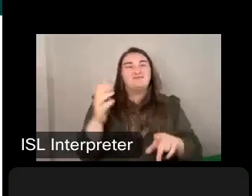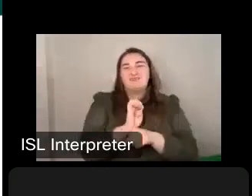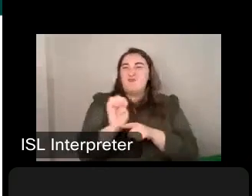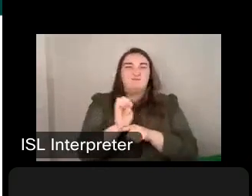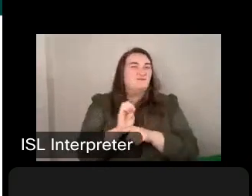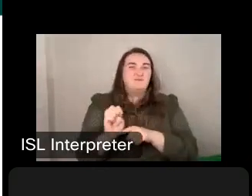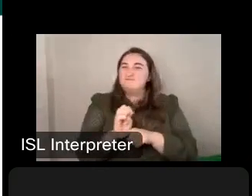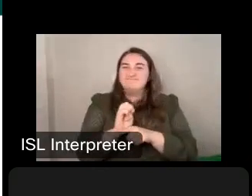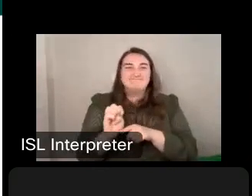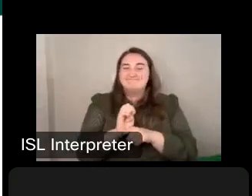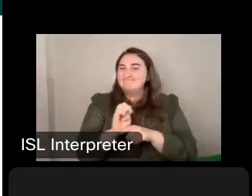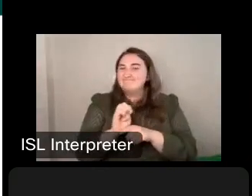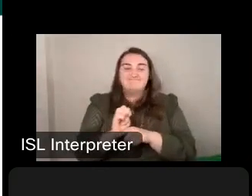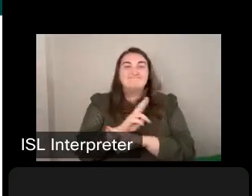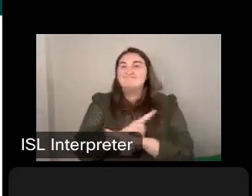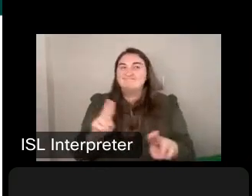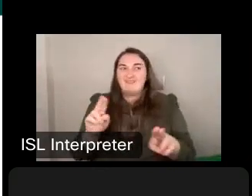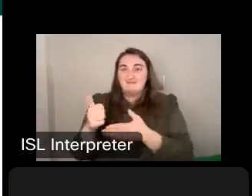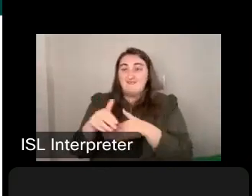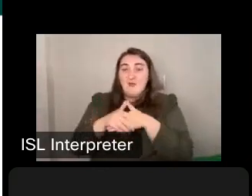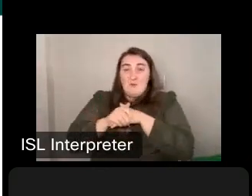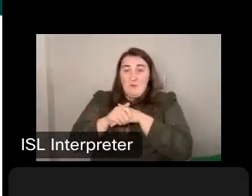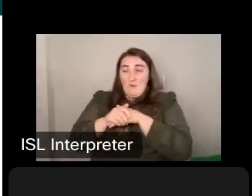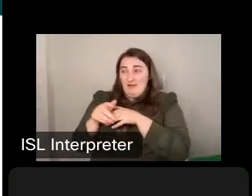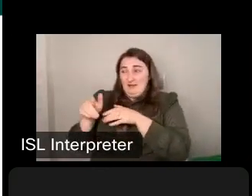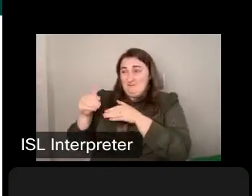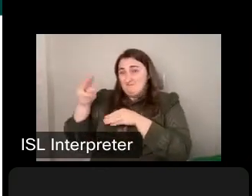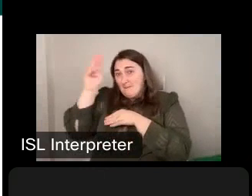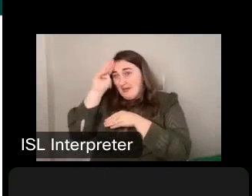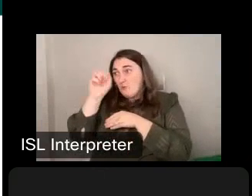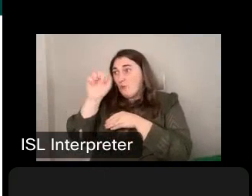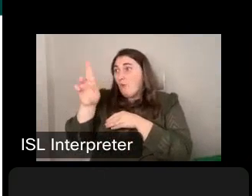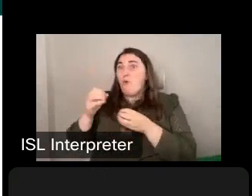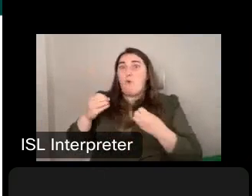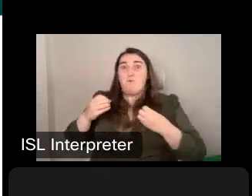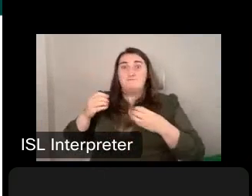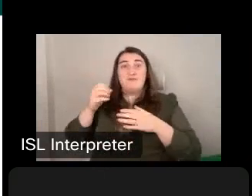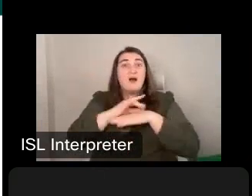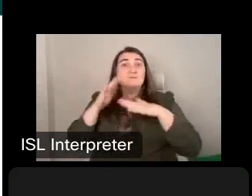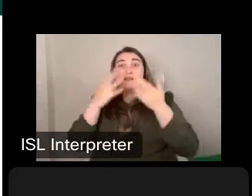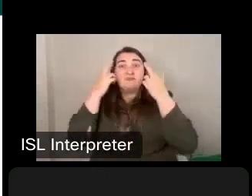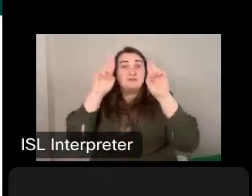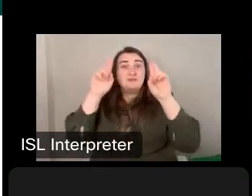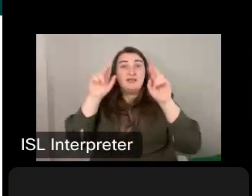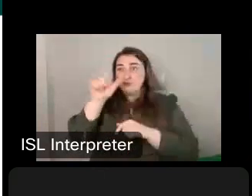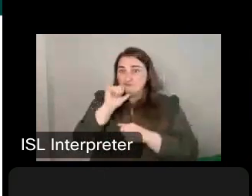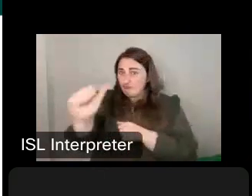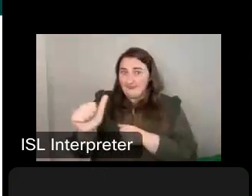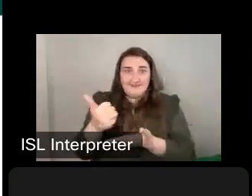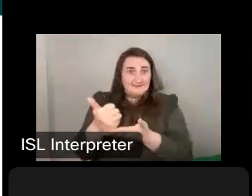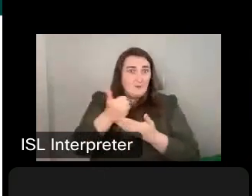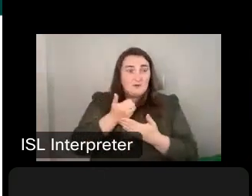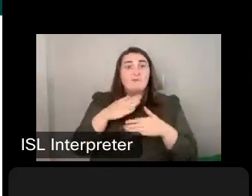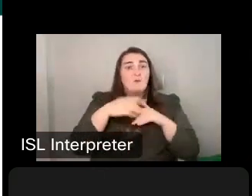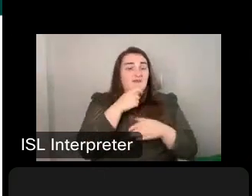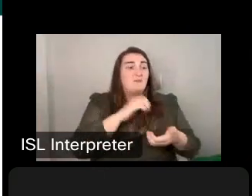insufficient. Again, there was no support from their closest manager or any hospital representative. Most informants turned to their colleagues